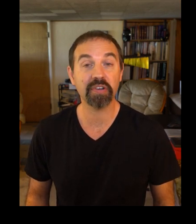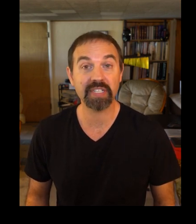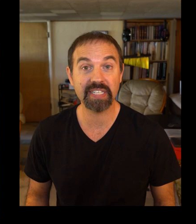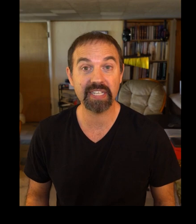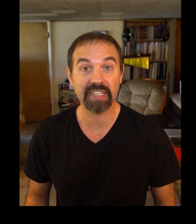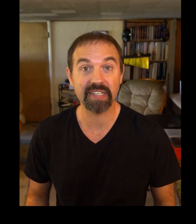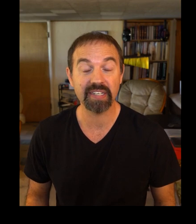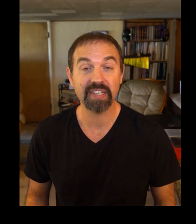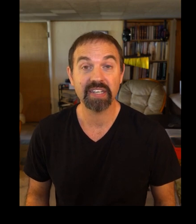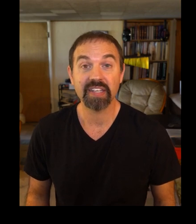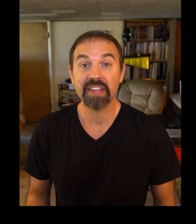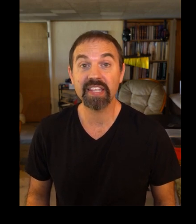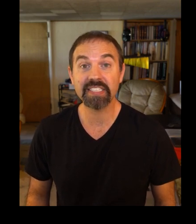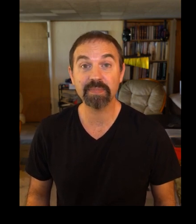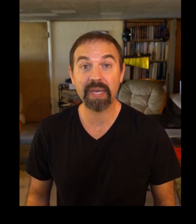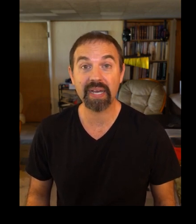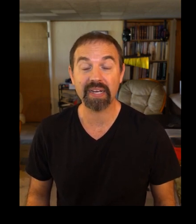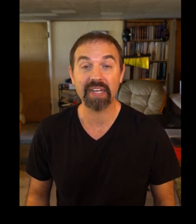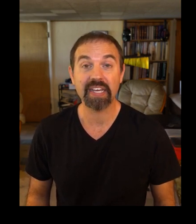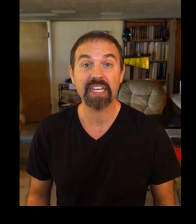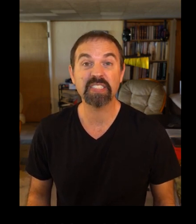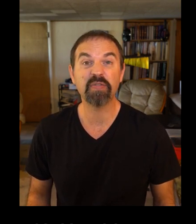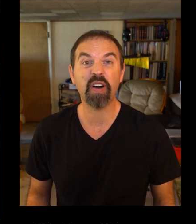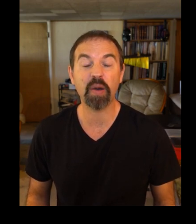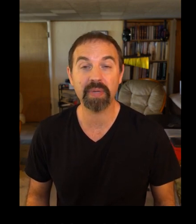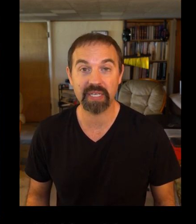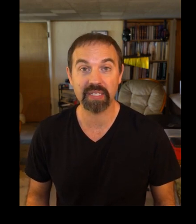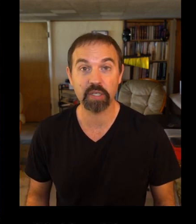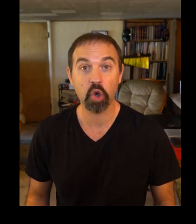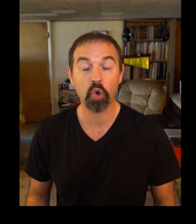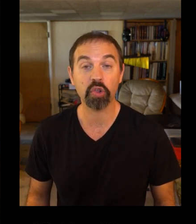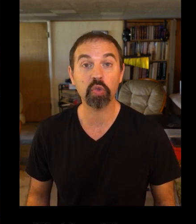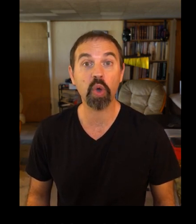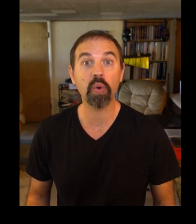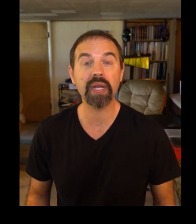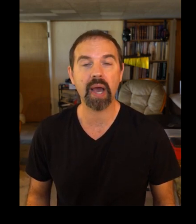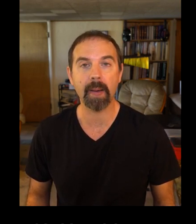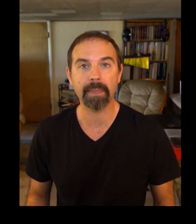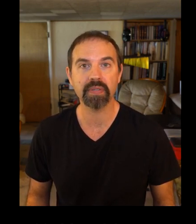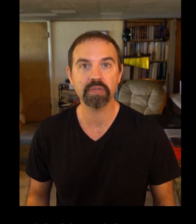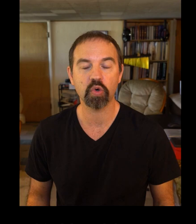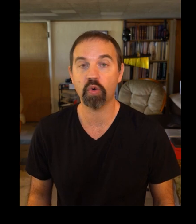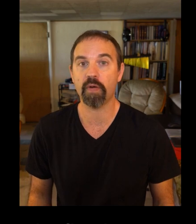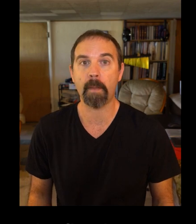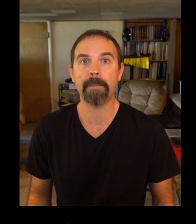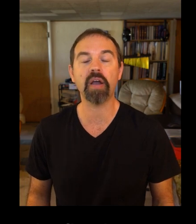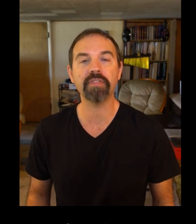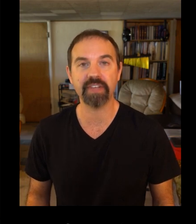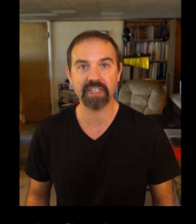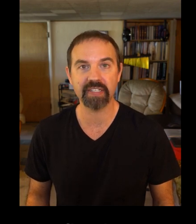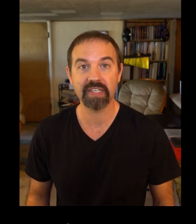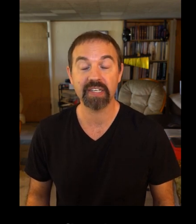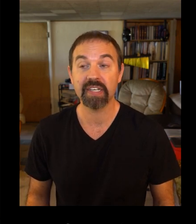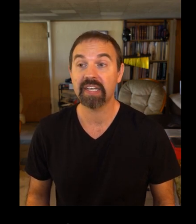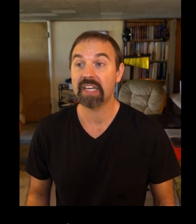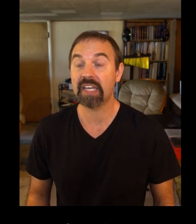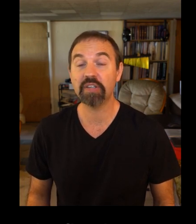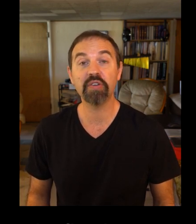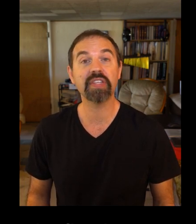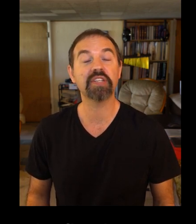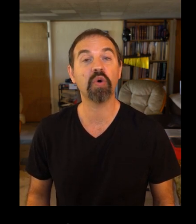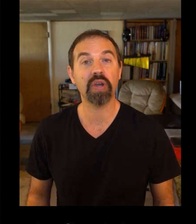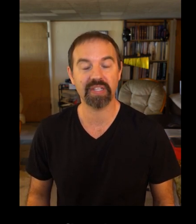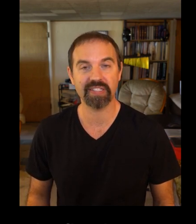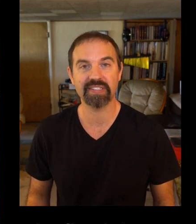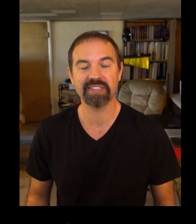Number 13, this man is vomiting or throwing up or barfing